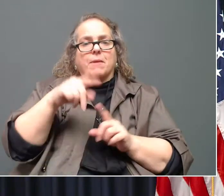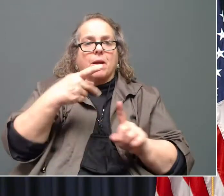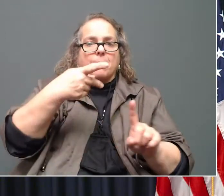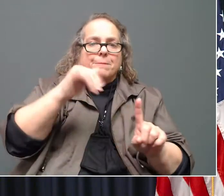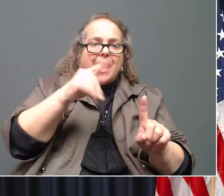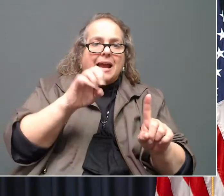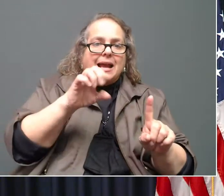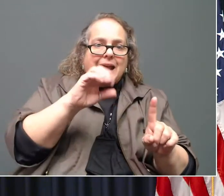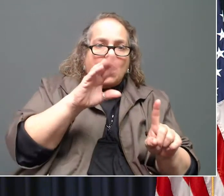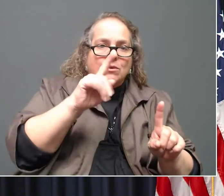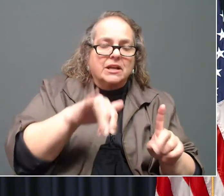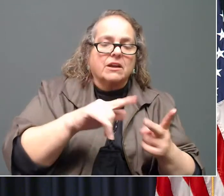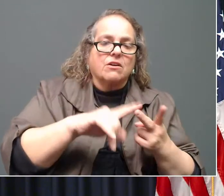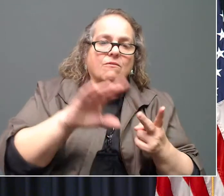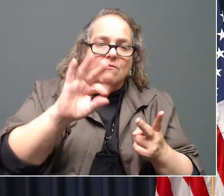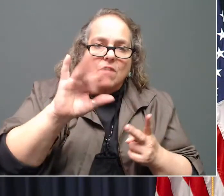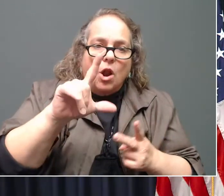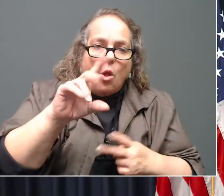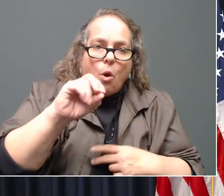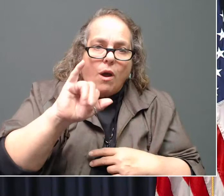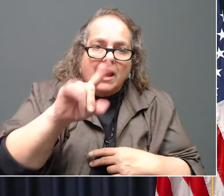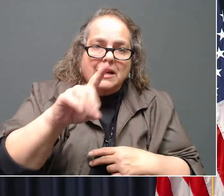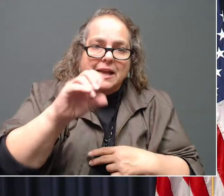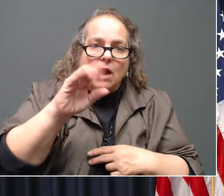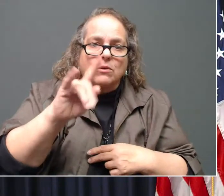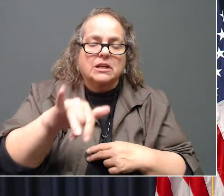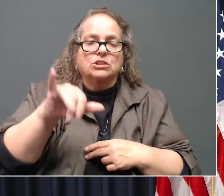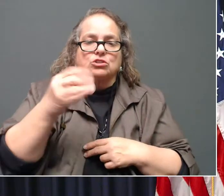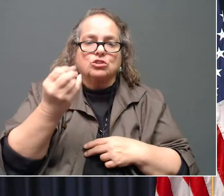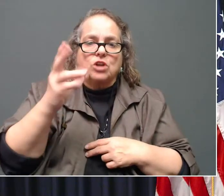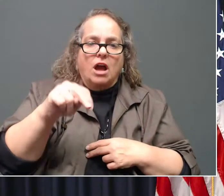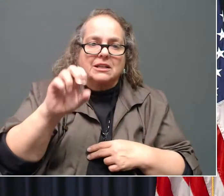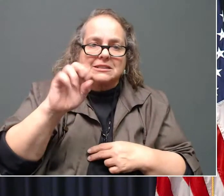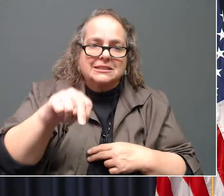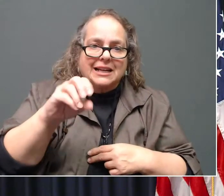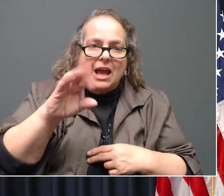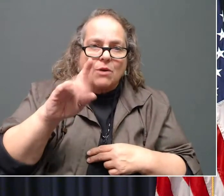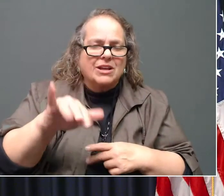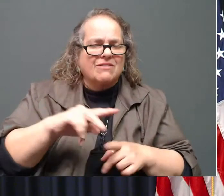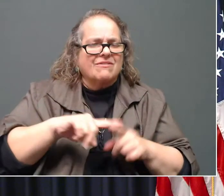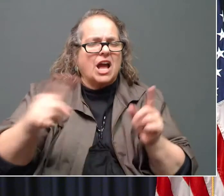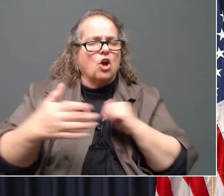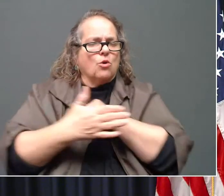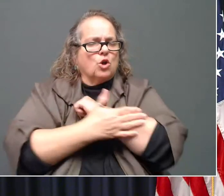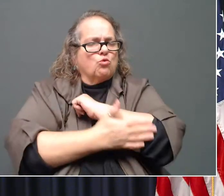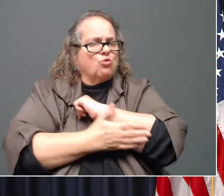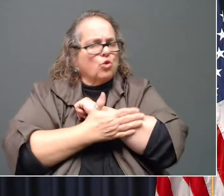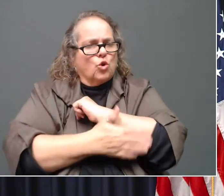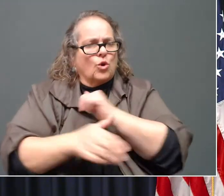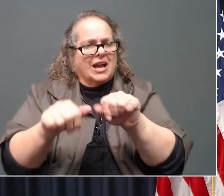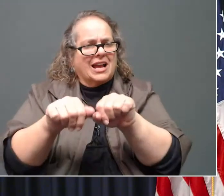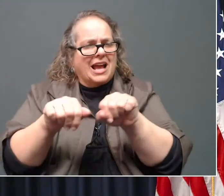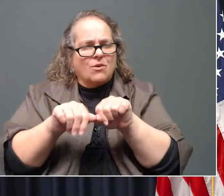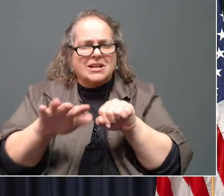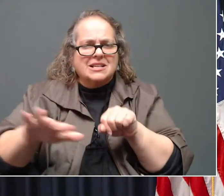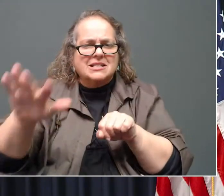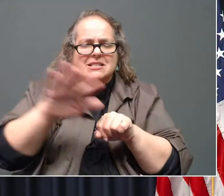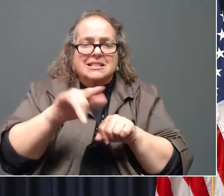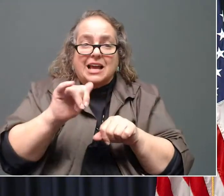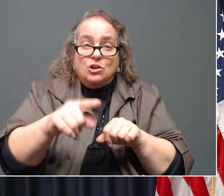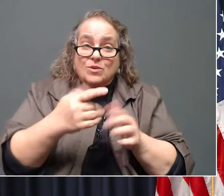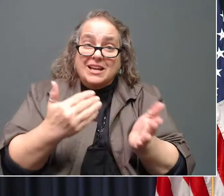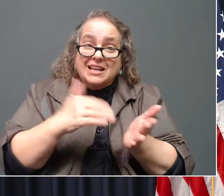County, Johnson County, those rural counties in Eastern Kentucky. Can you again describe how important those